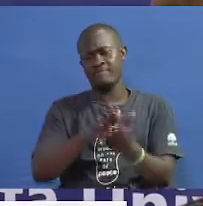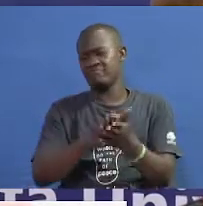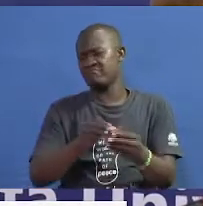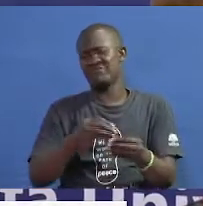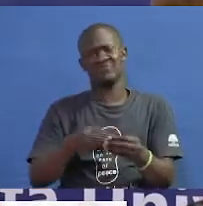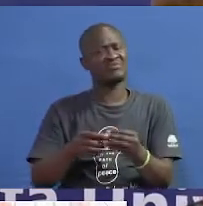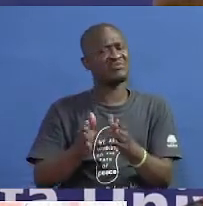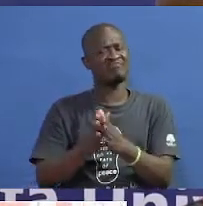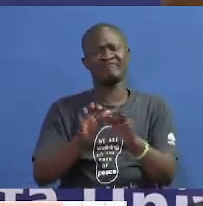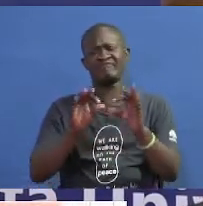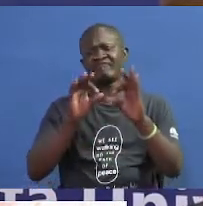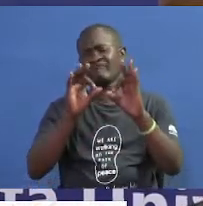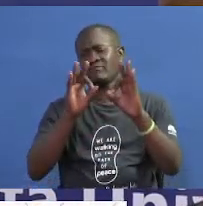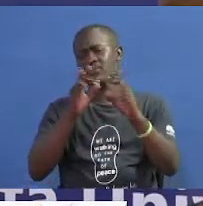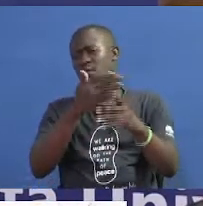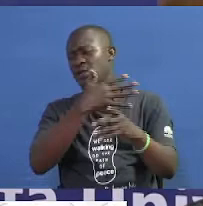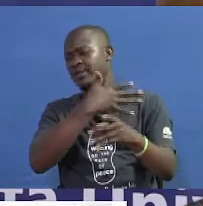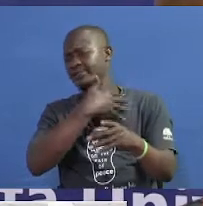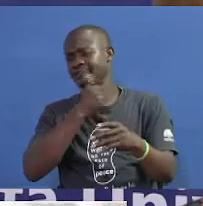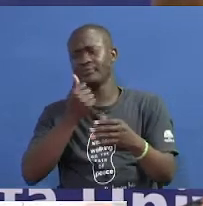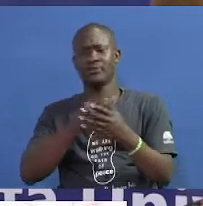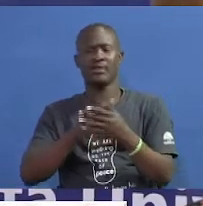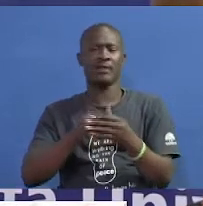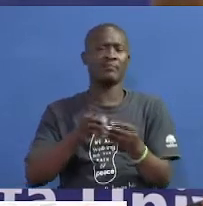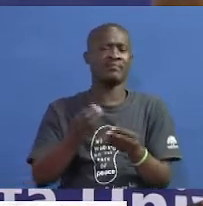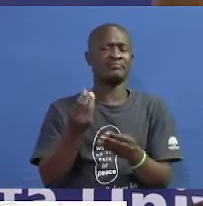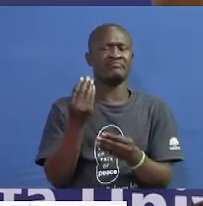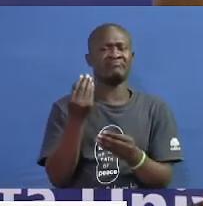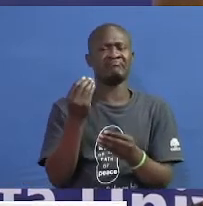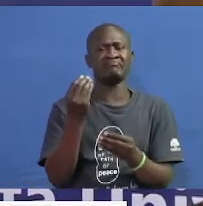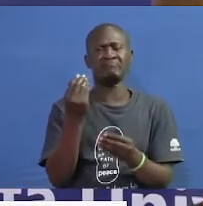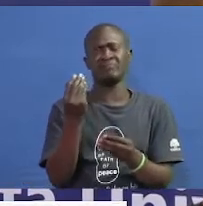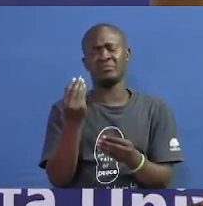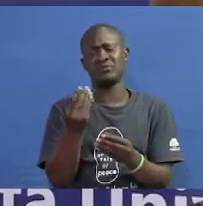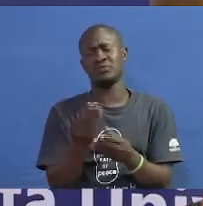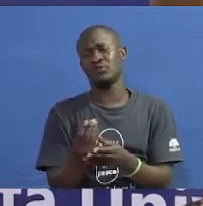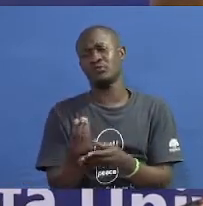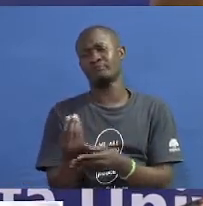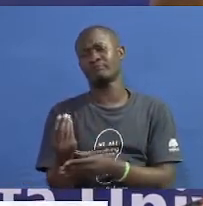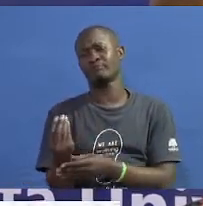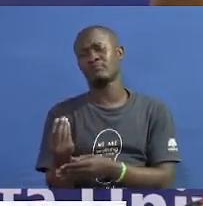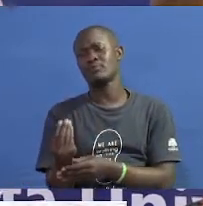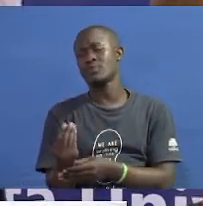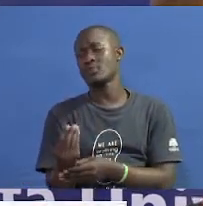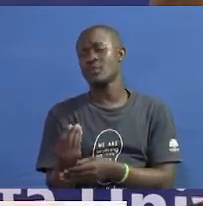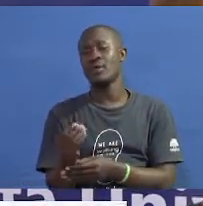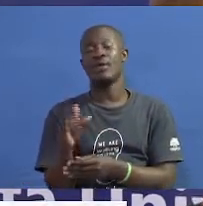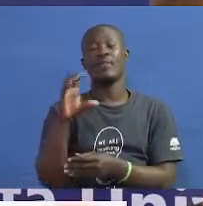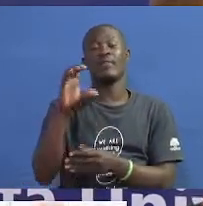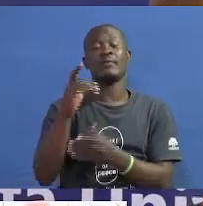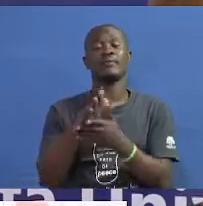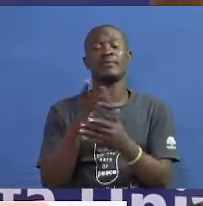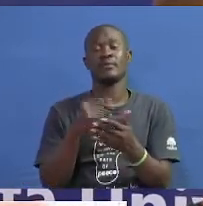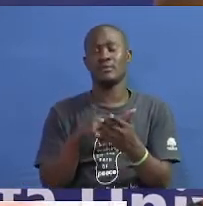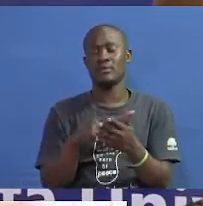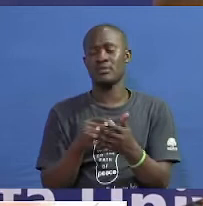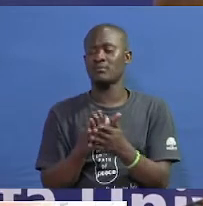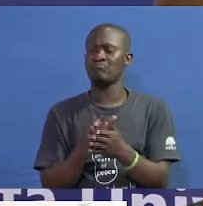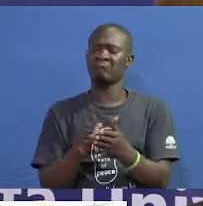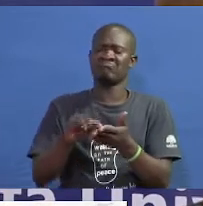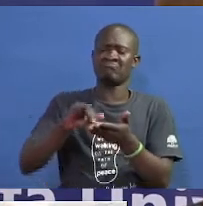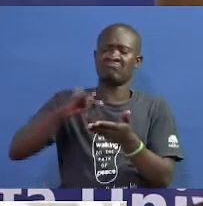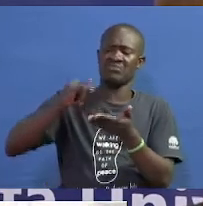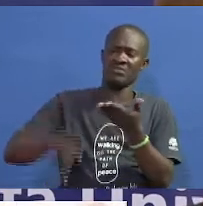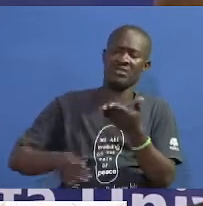more durable and much less expensive. And that's the third thing, is that the price point is way less than